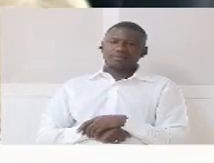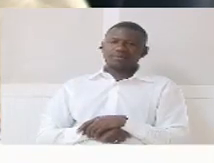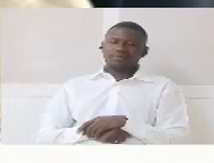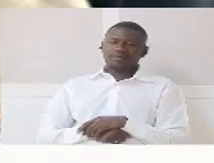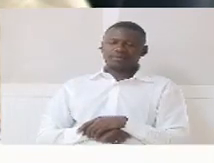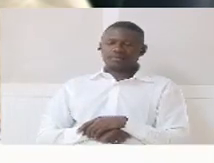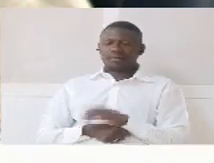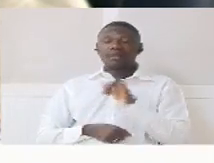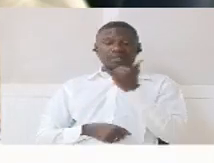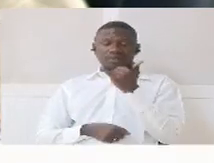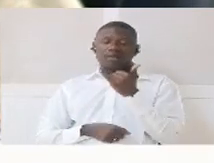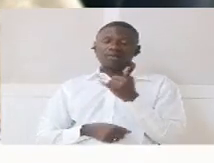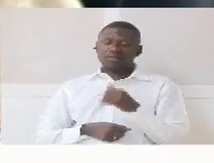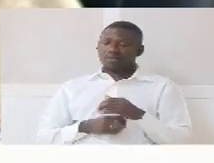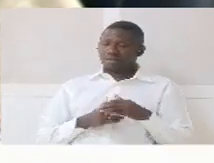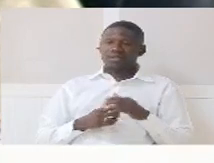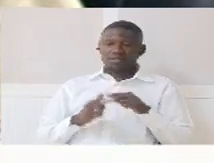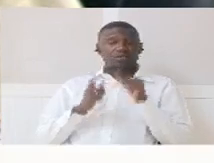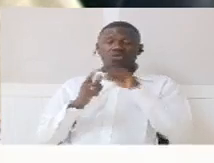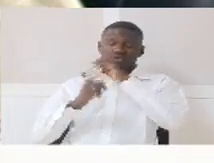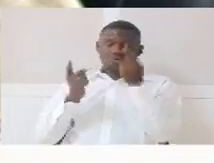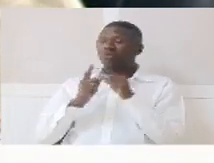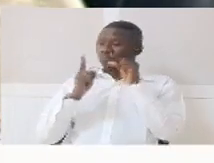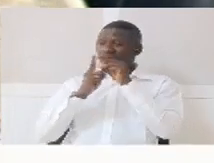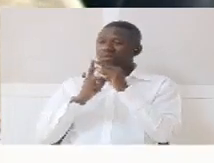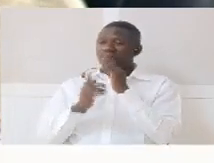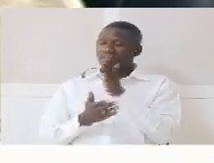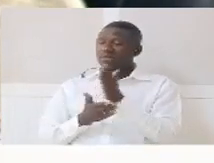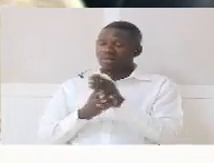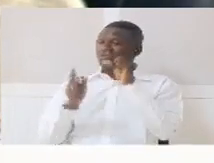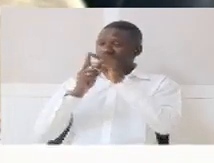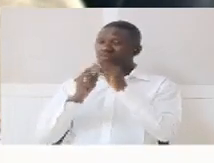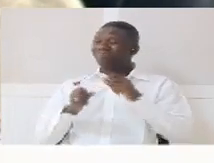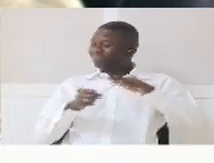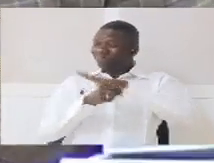Overcrowding, remind me, overcrowding. That is the whole thing, overcrowding.